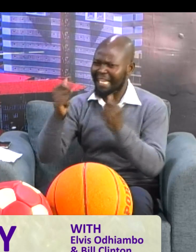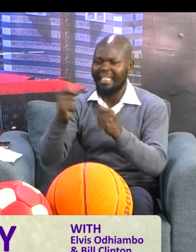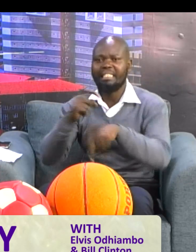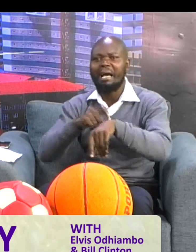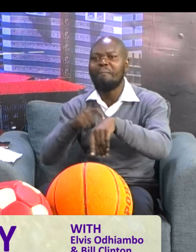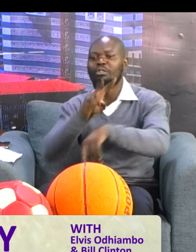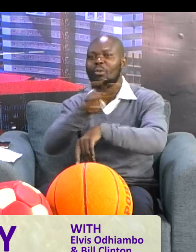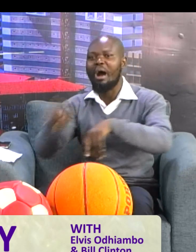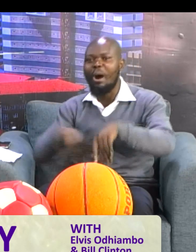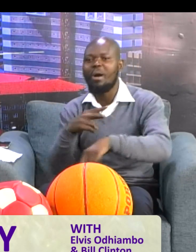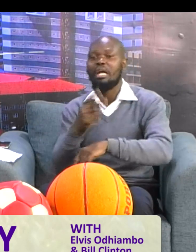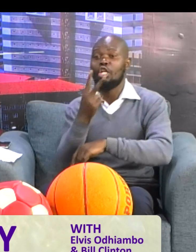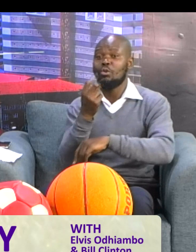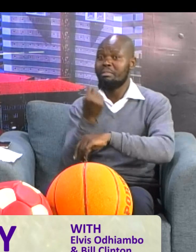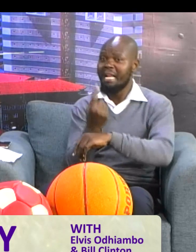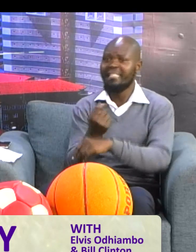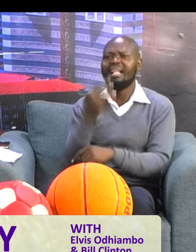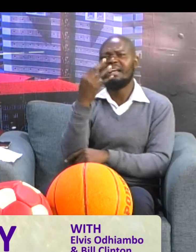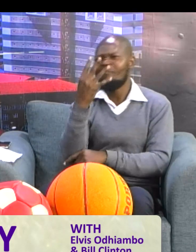he managed to, come